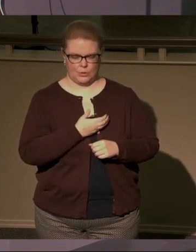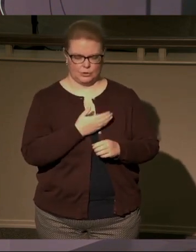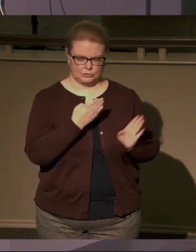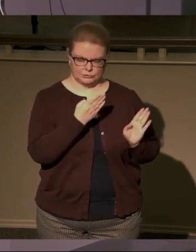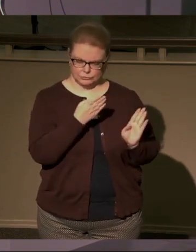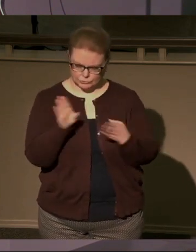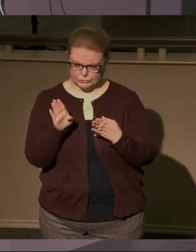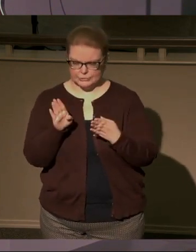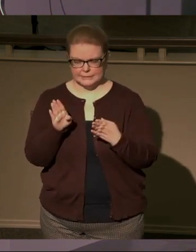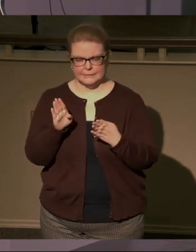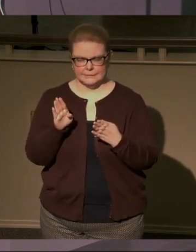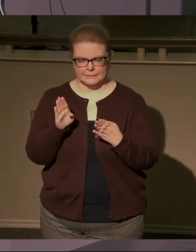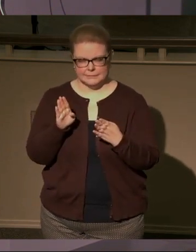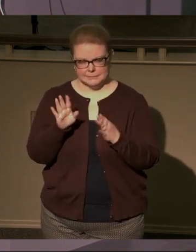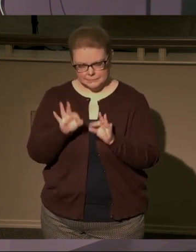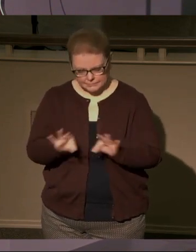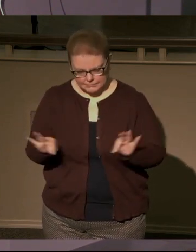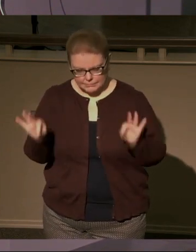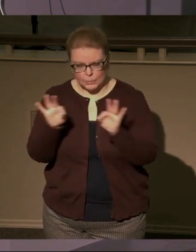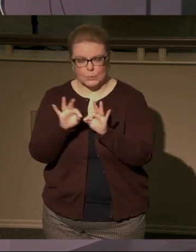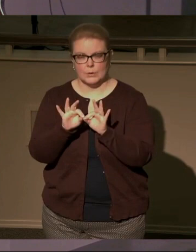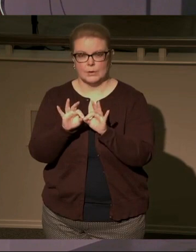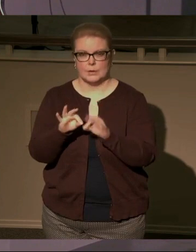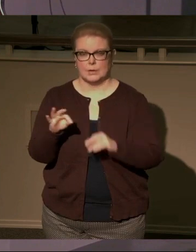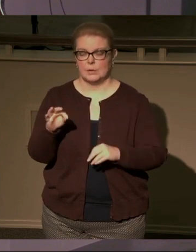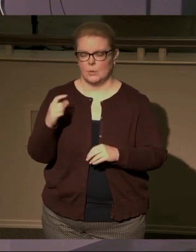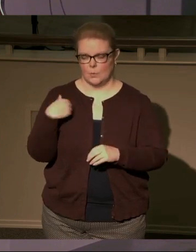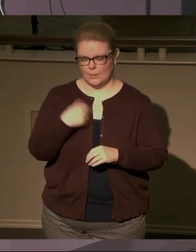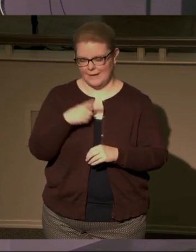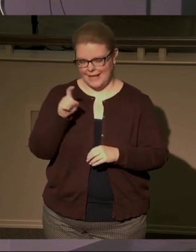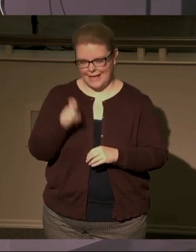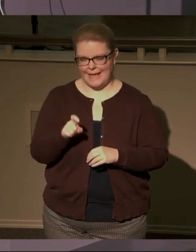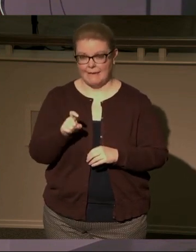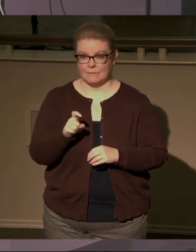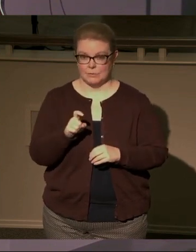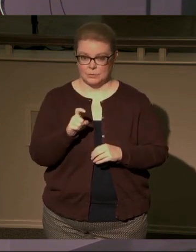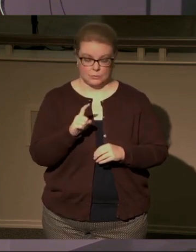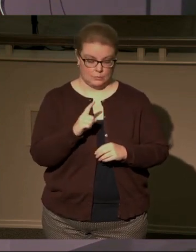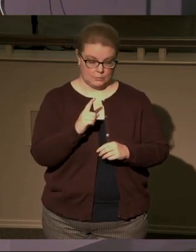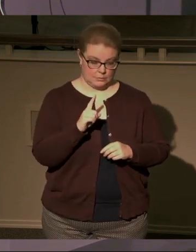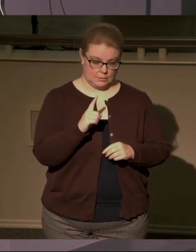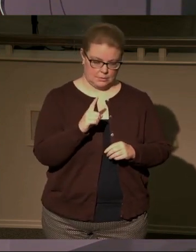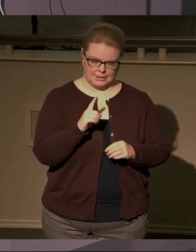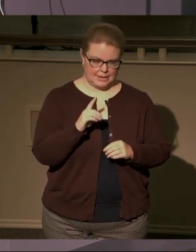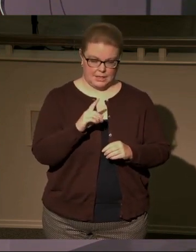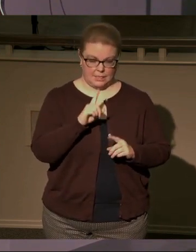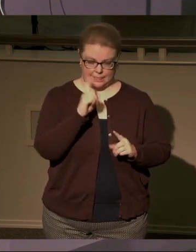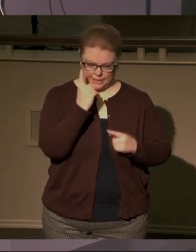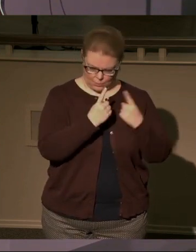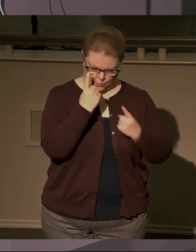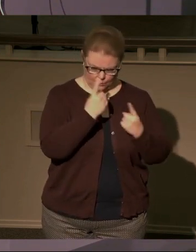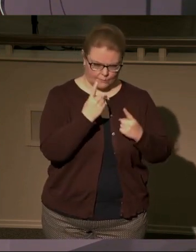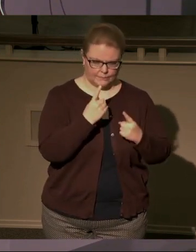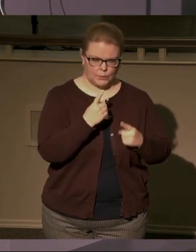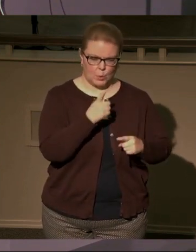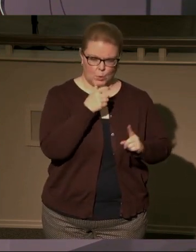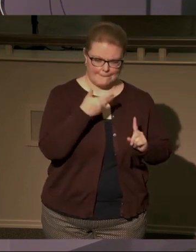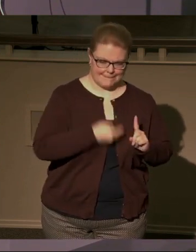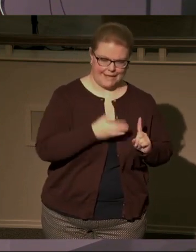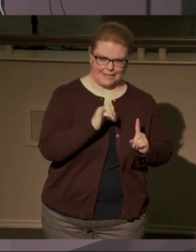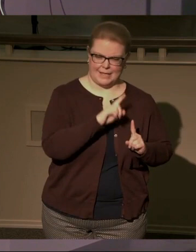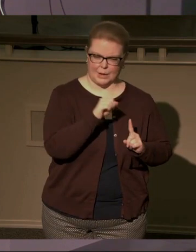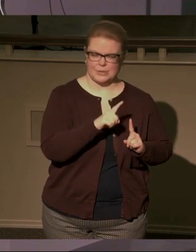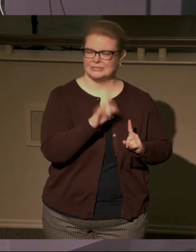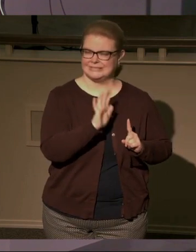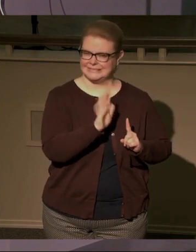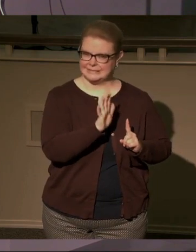mind that we have to move beyond the who am I question, because the who am I question always gets echoed back